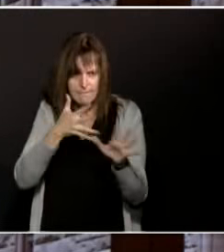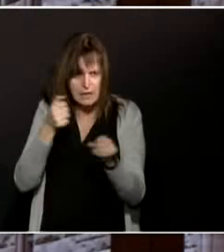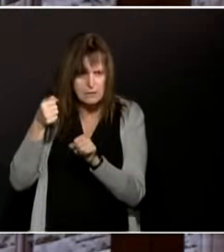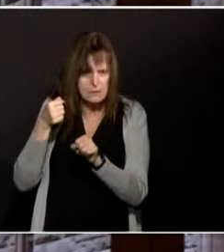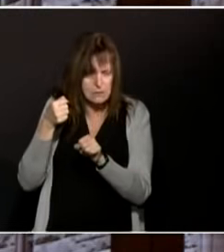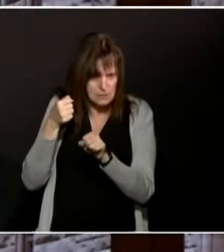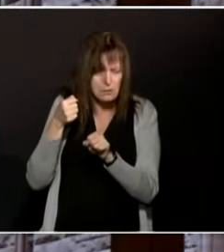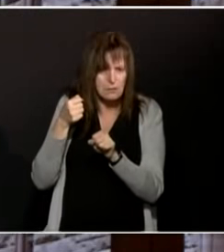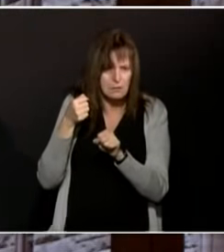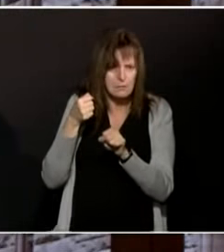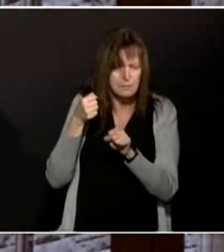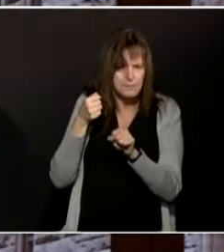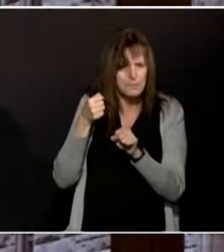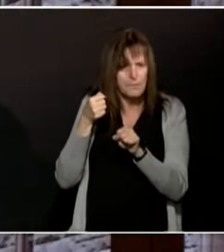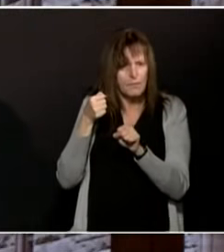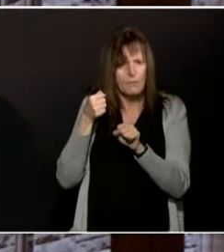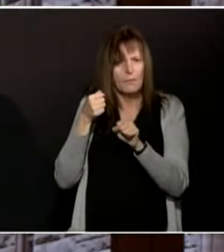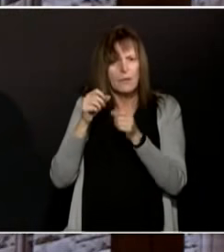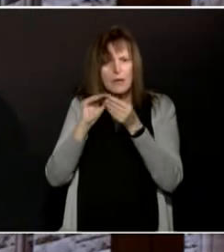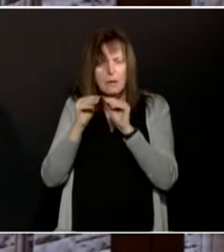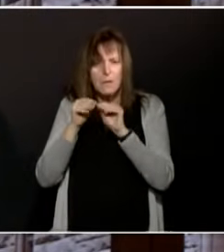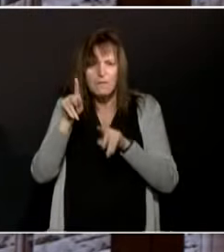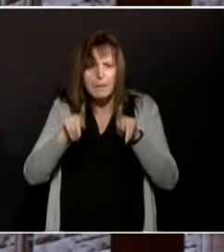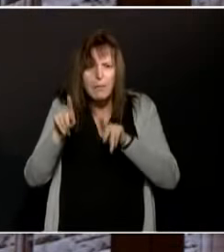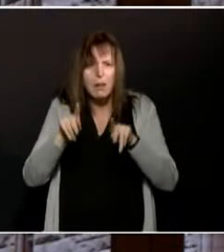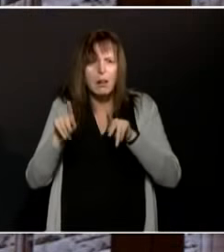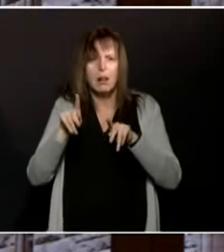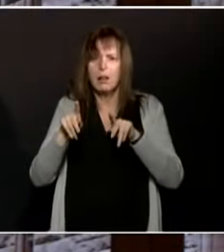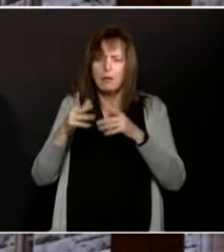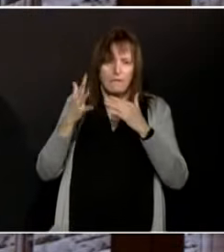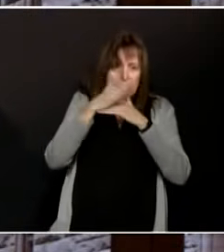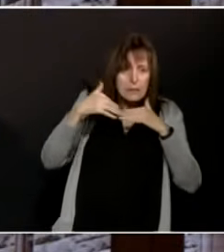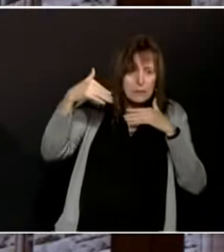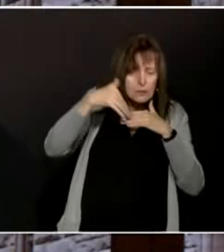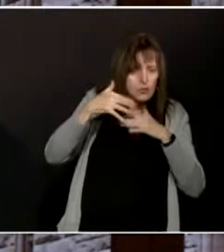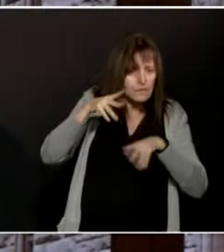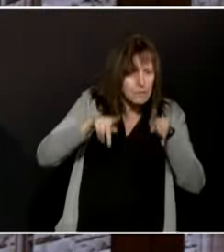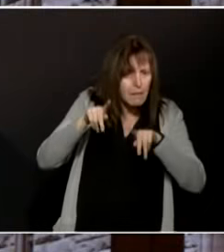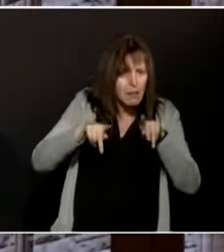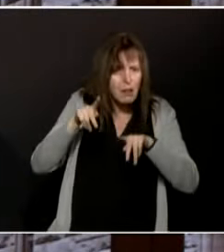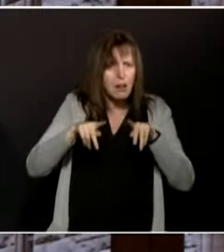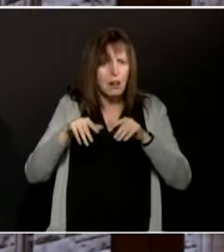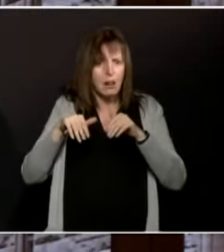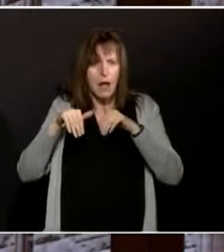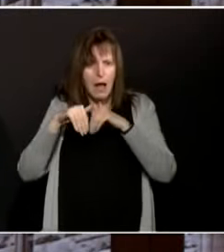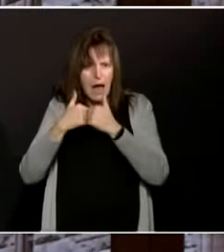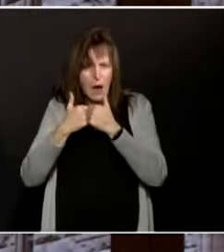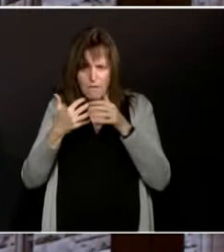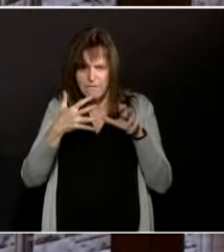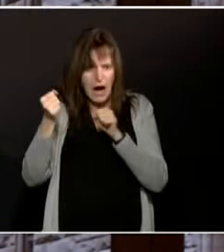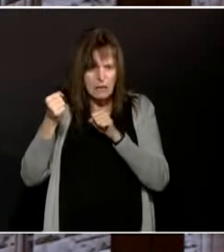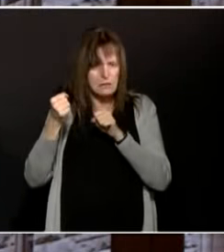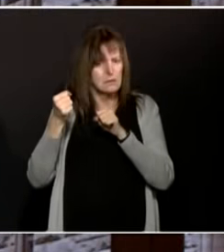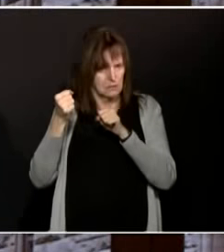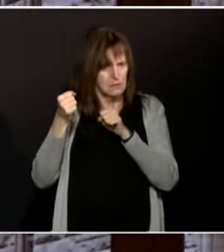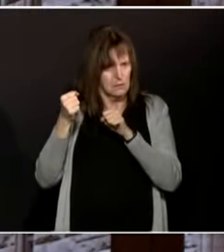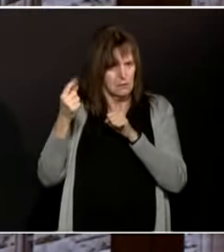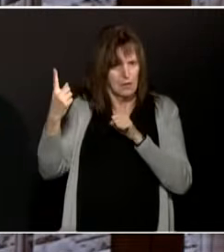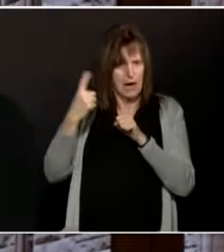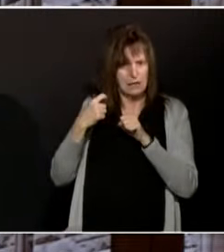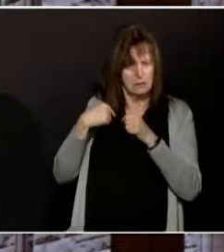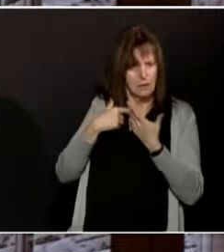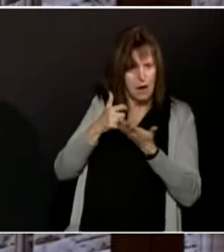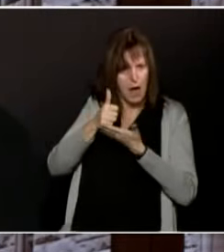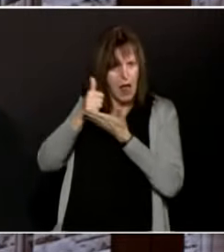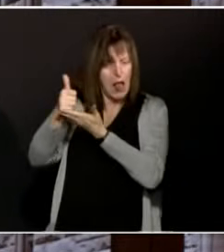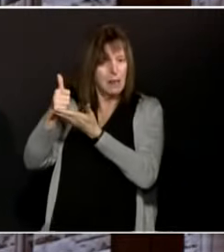the number of people we have with our urban Indigenous populations, how to move quickly. So they asked us for more help as far as case contact management.